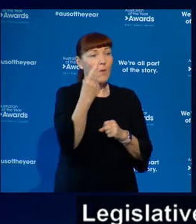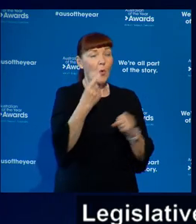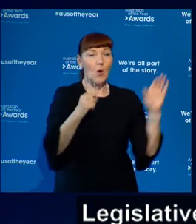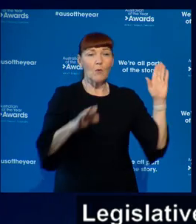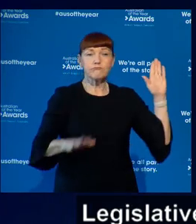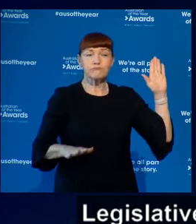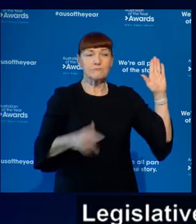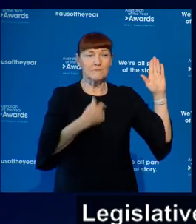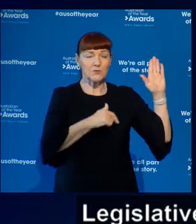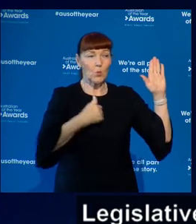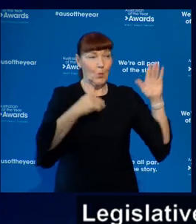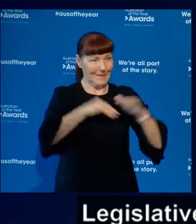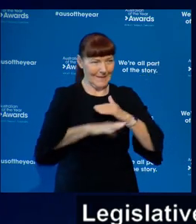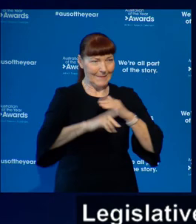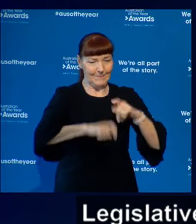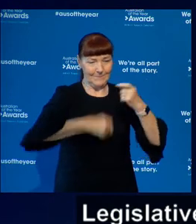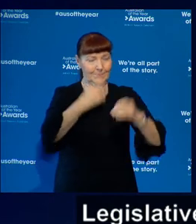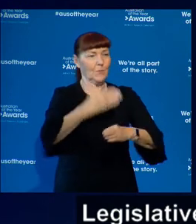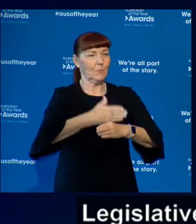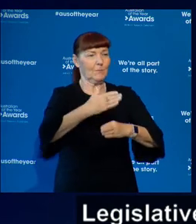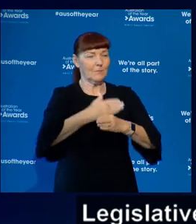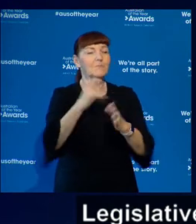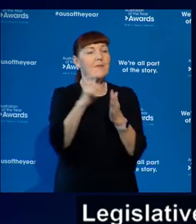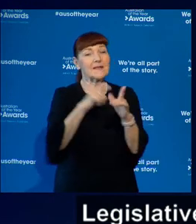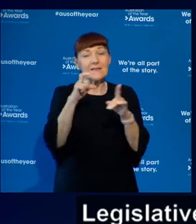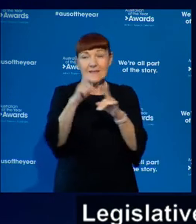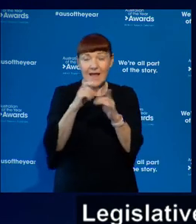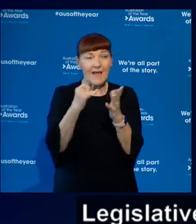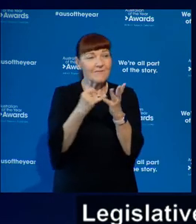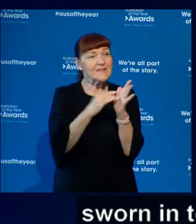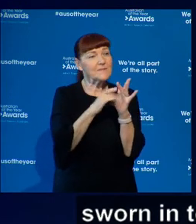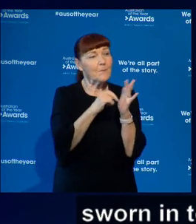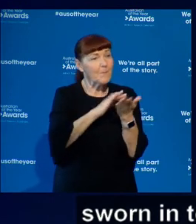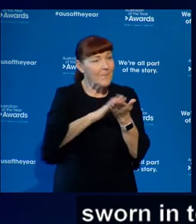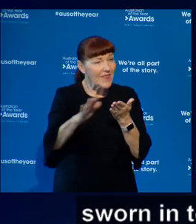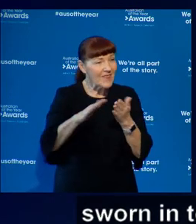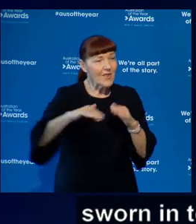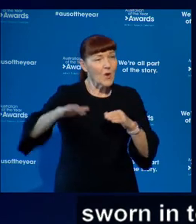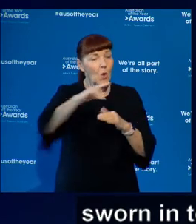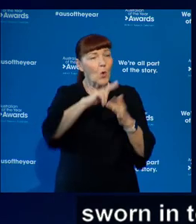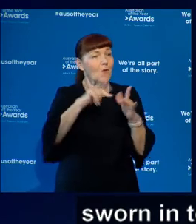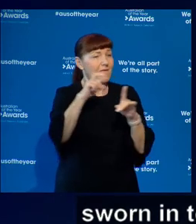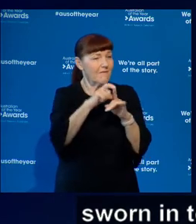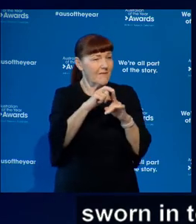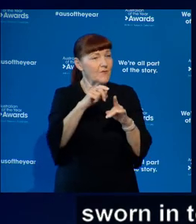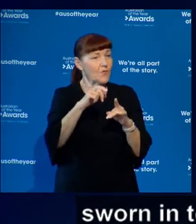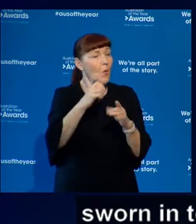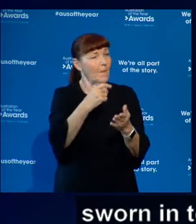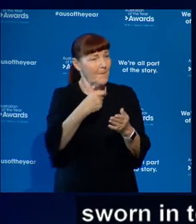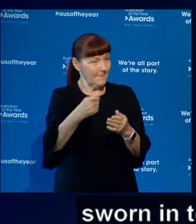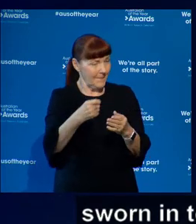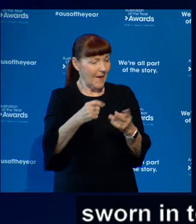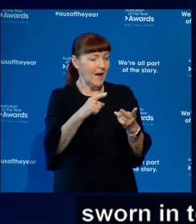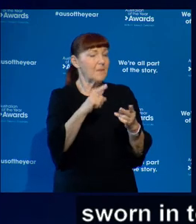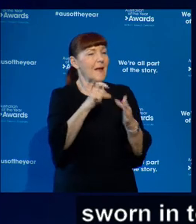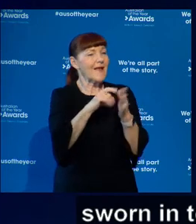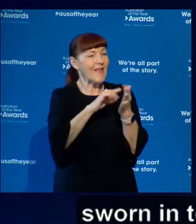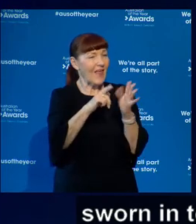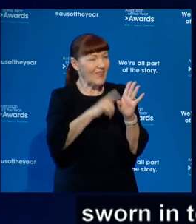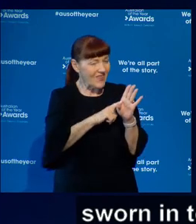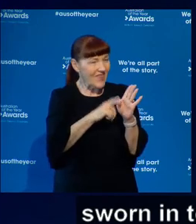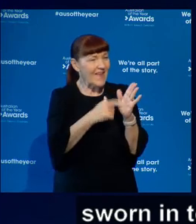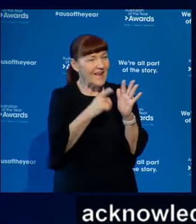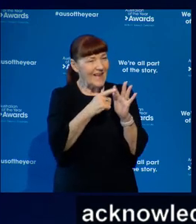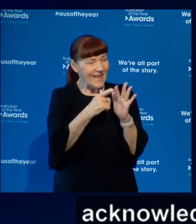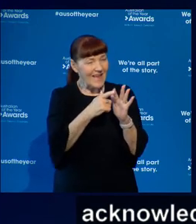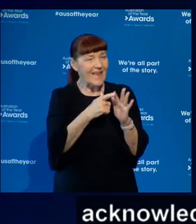Assembly. Can I acknowledge David Smith, our local federal member for Bean, Kathy Lee, head of the ACT Public Service,